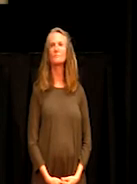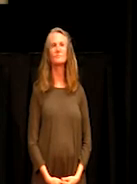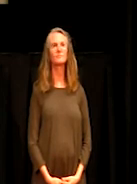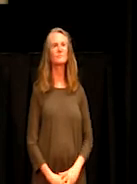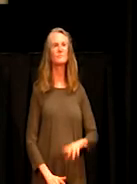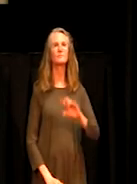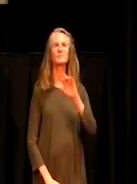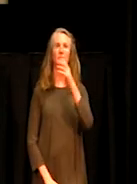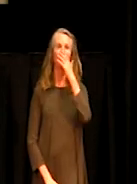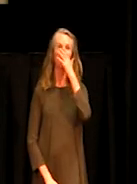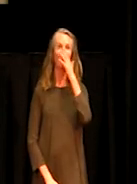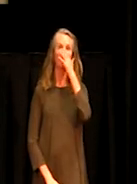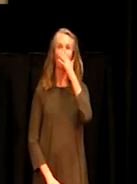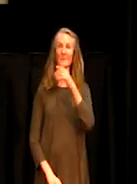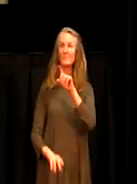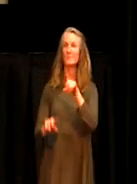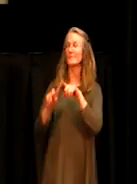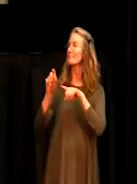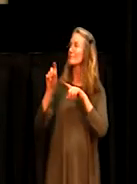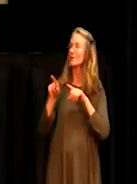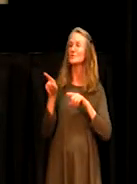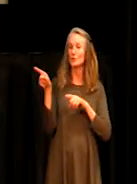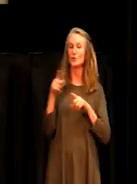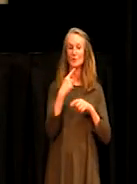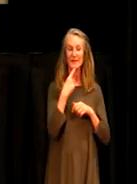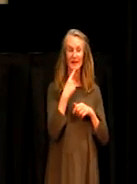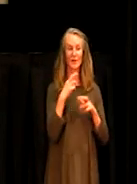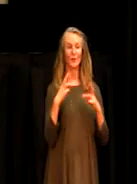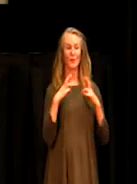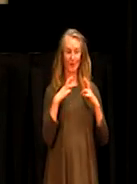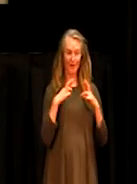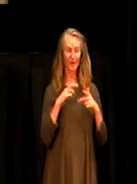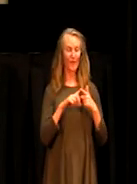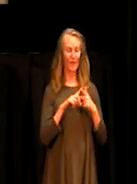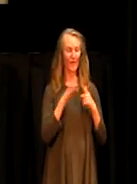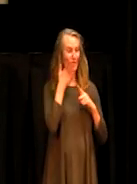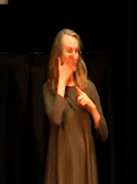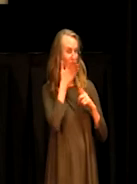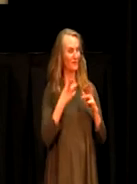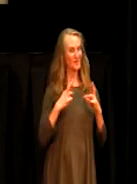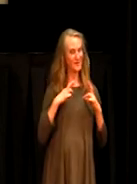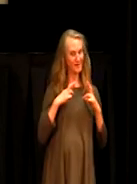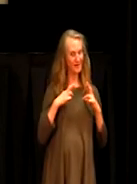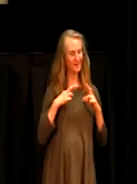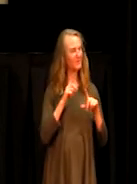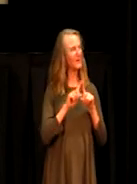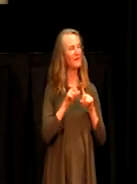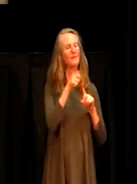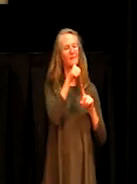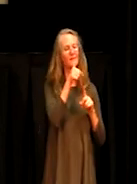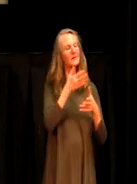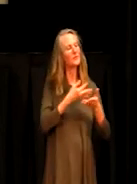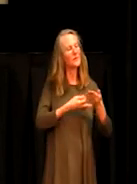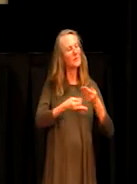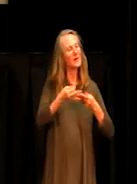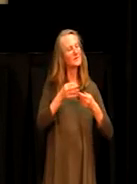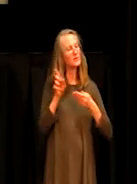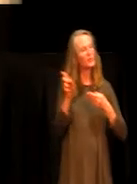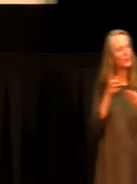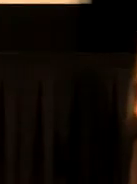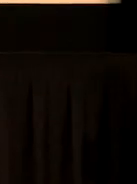One question, you're retiring or have retired. Is there somebody replacing you here at the